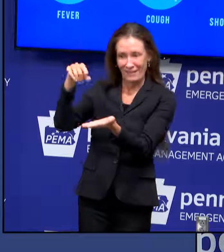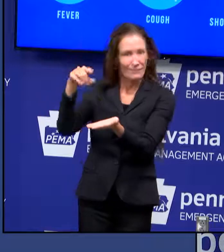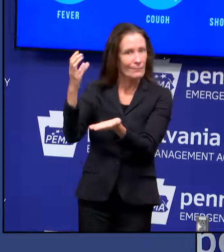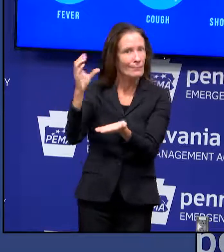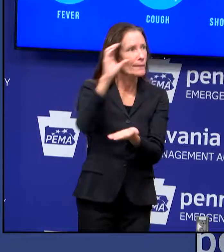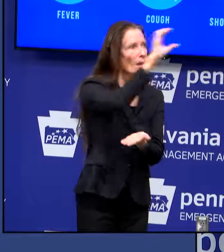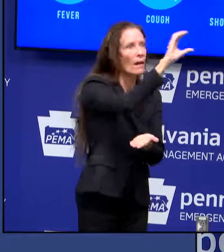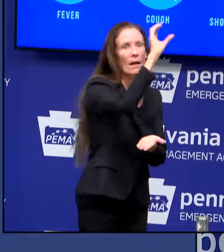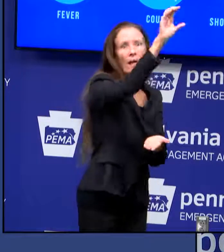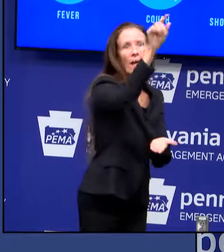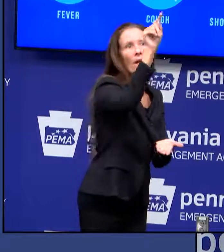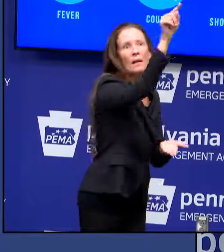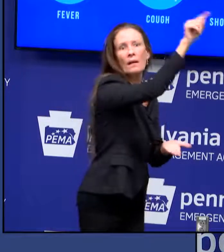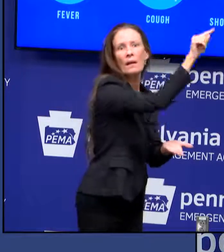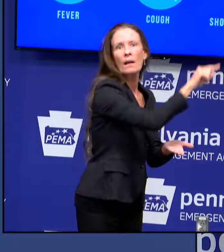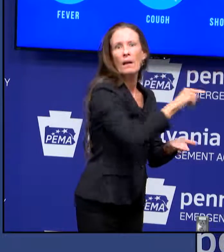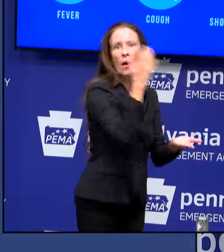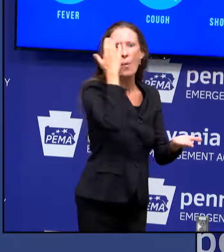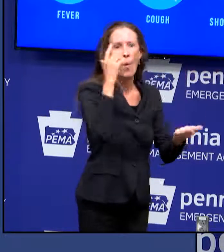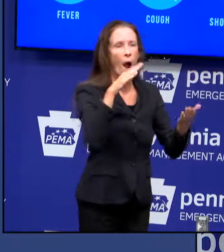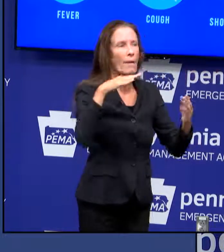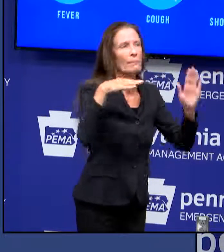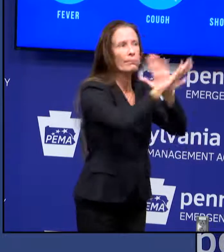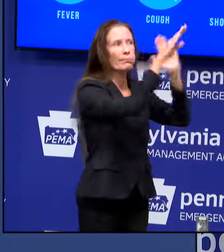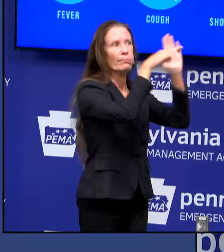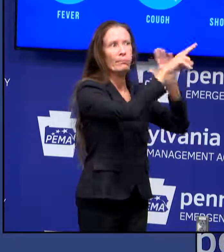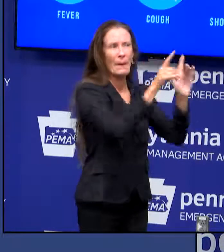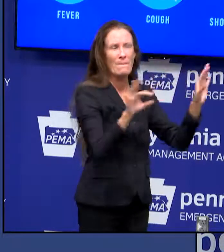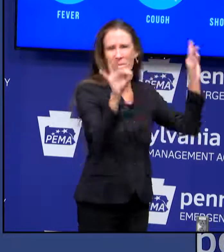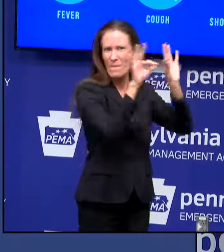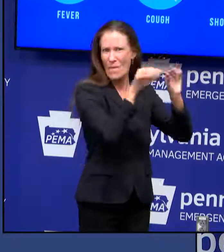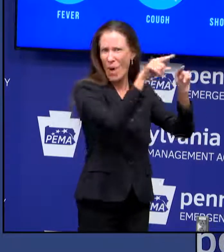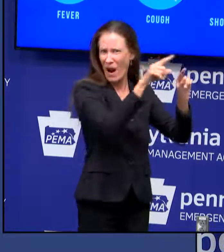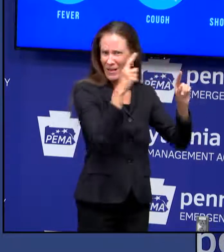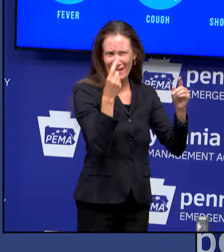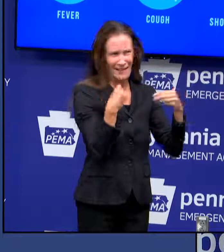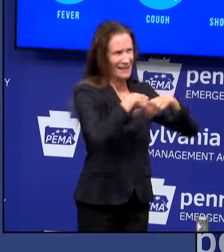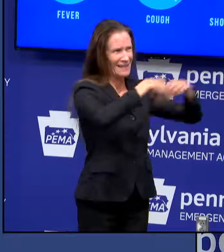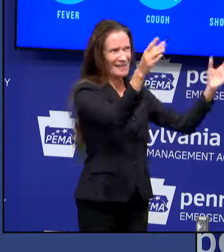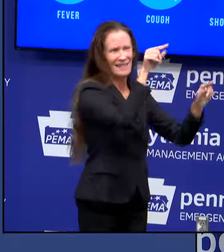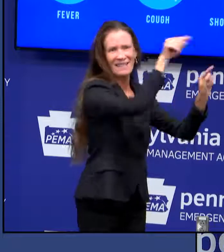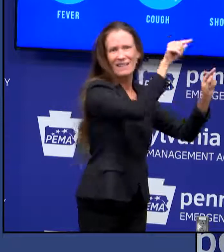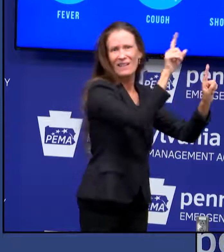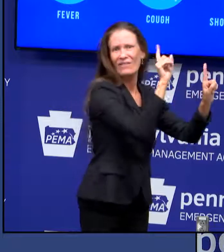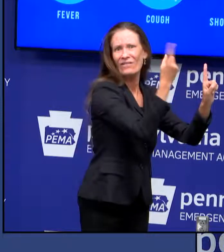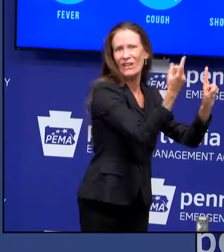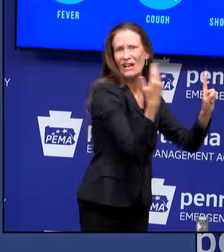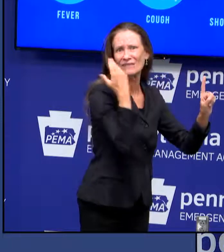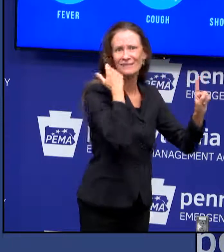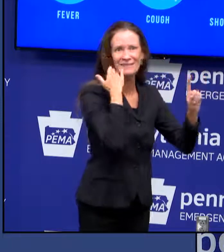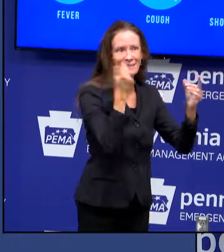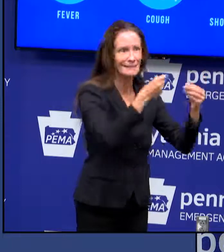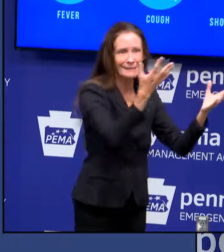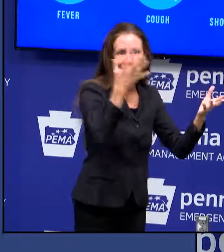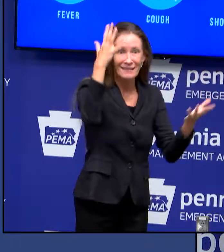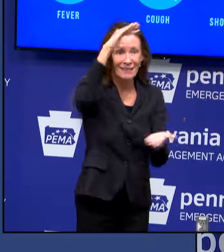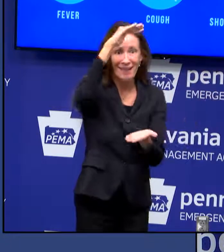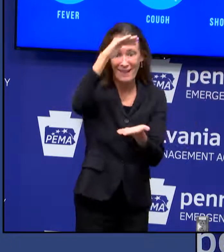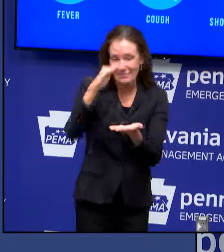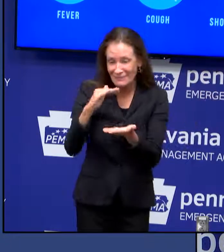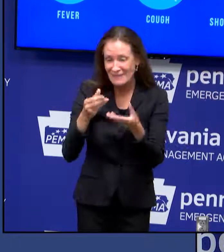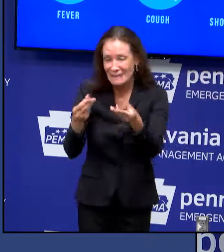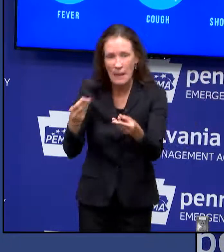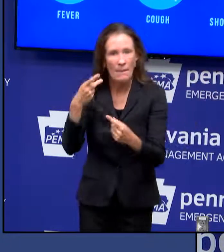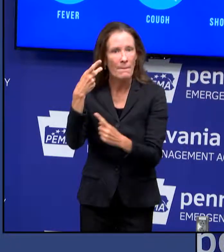other states get priority in the national tests. We're because of our record, we're actually, knock on